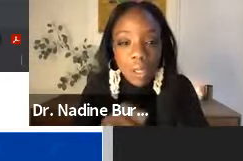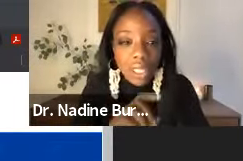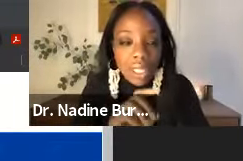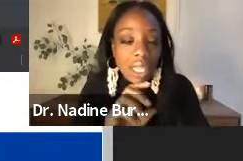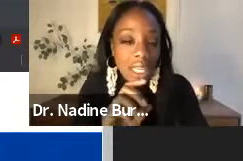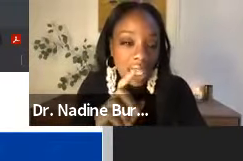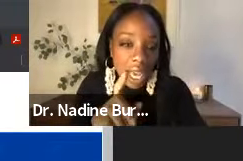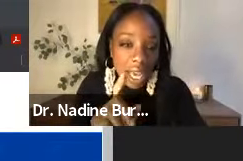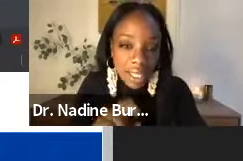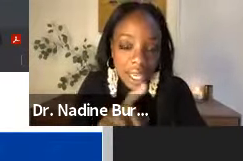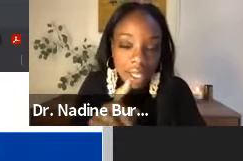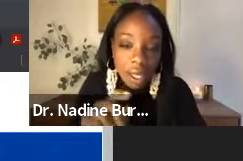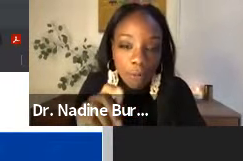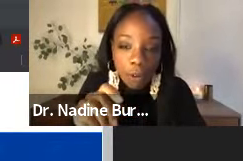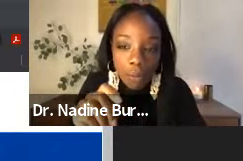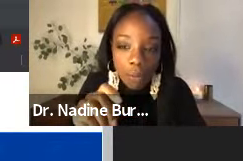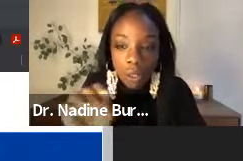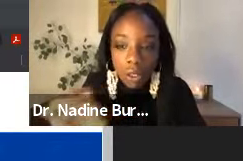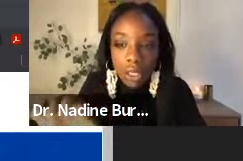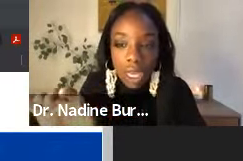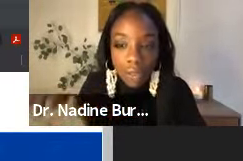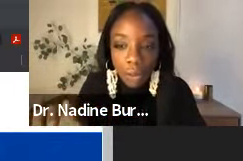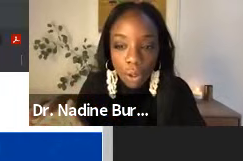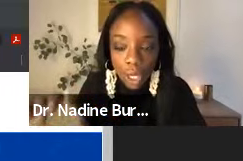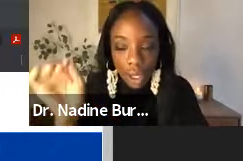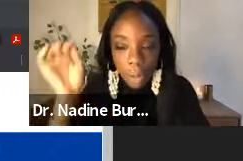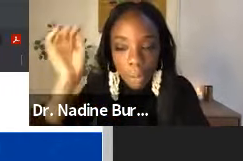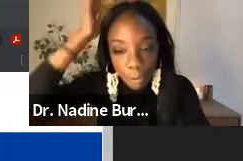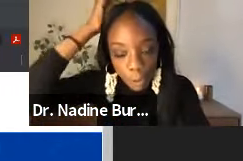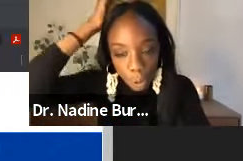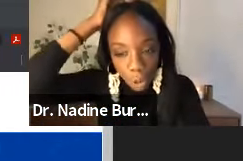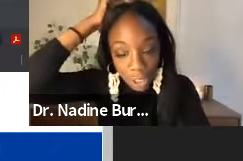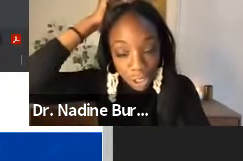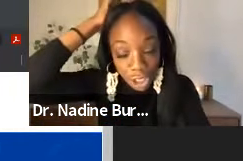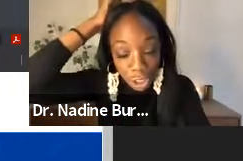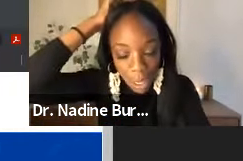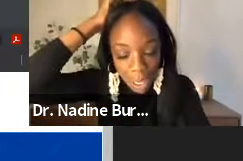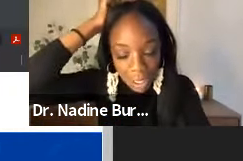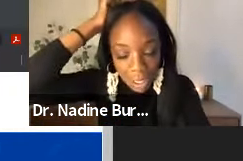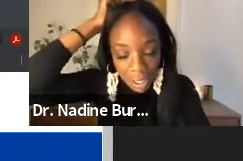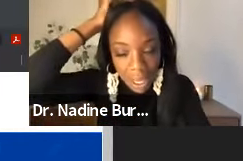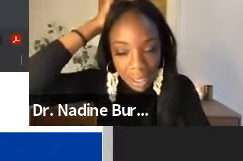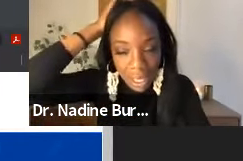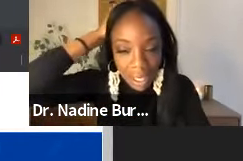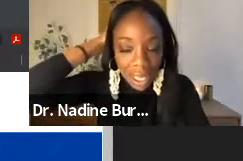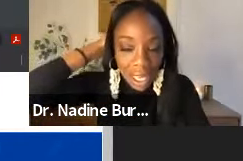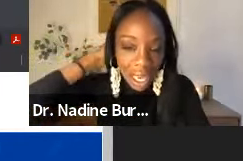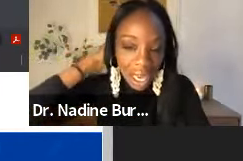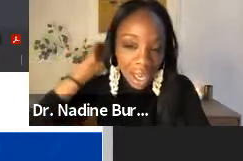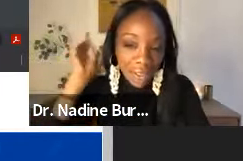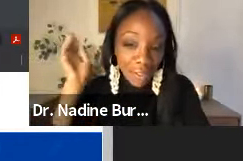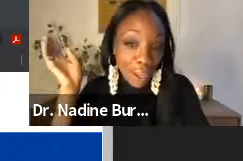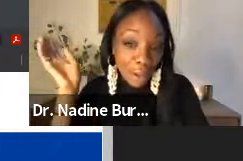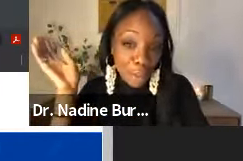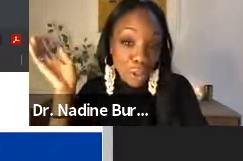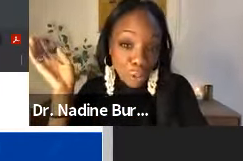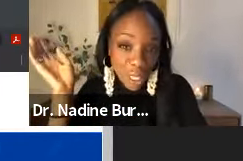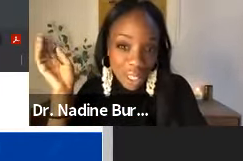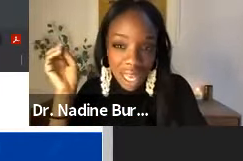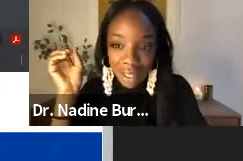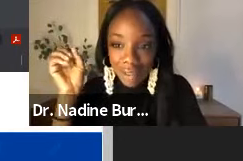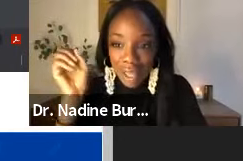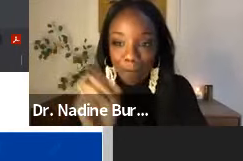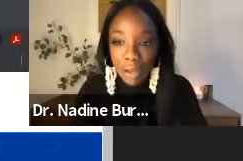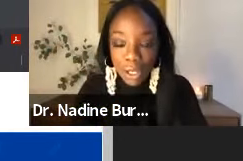helping someone sign up for My Turn? And there are a number of folks who actually shared positive feedback that they have been